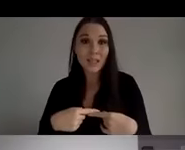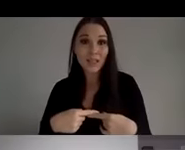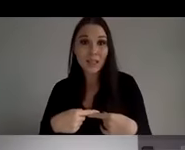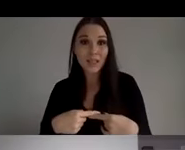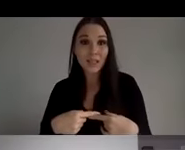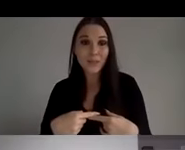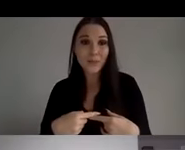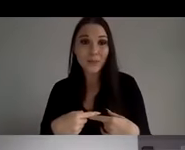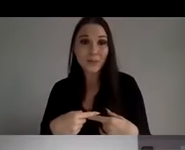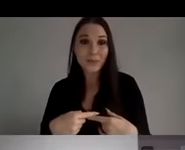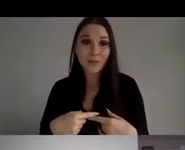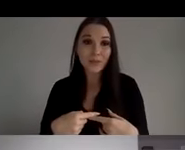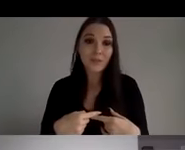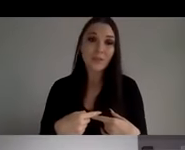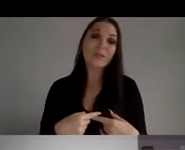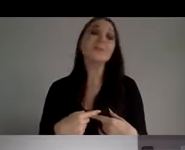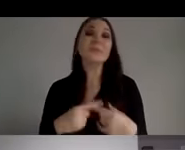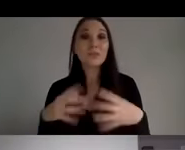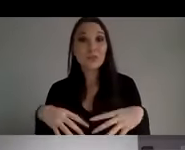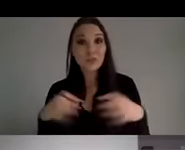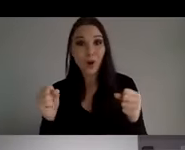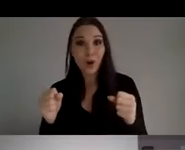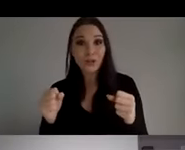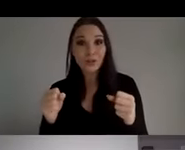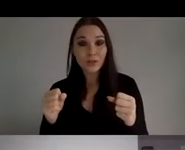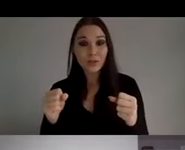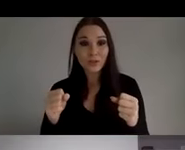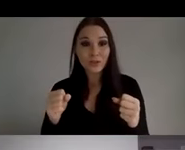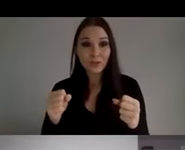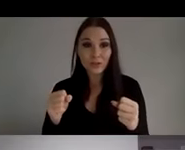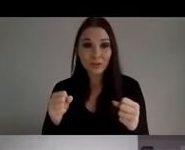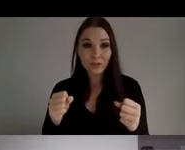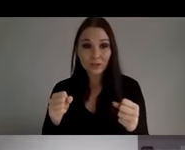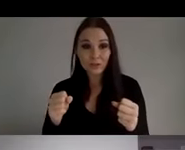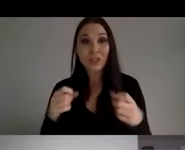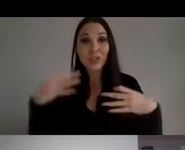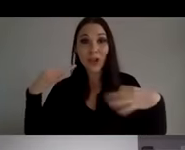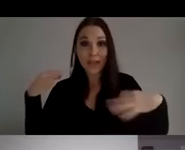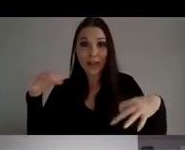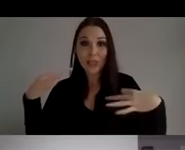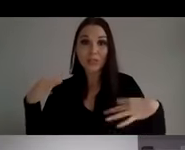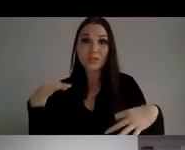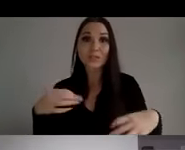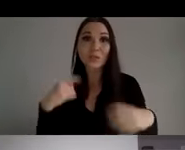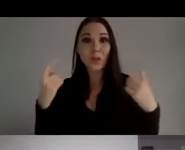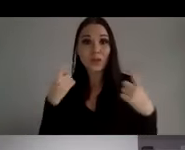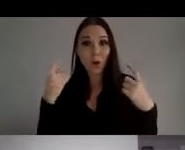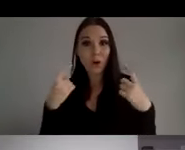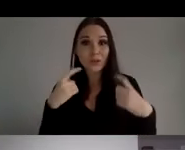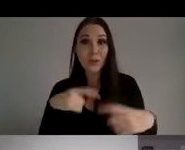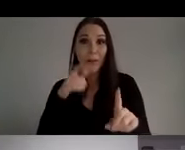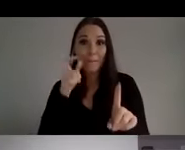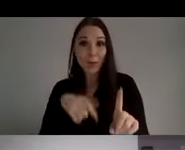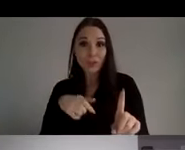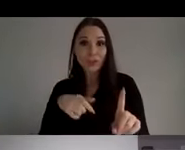enough, when we were starting down this path of the certification, we actually got in touch with someone who had expertise in